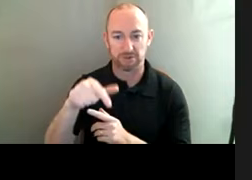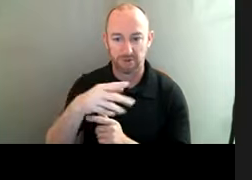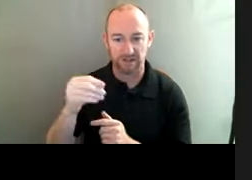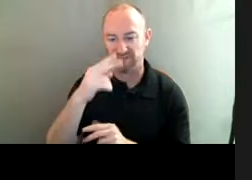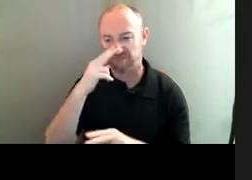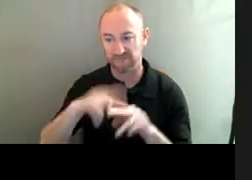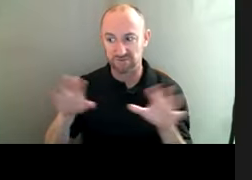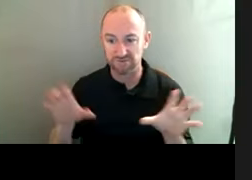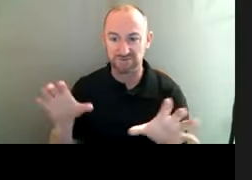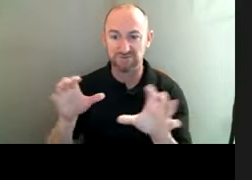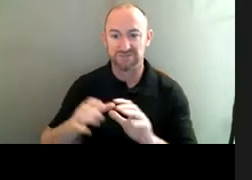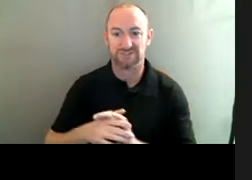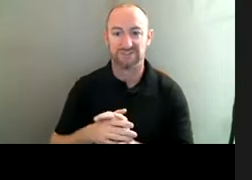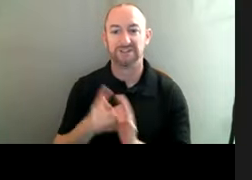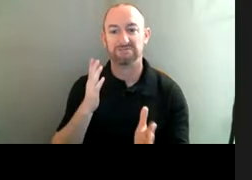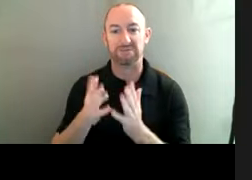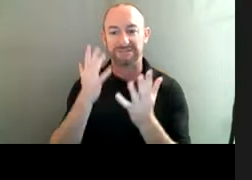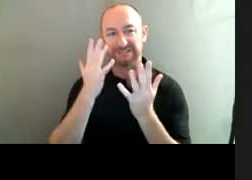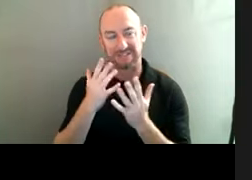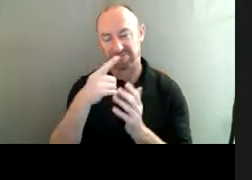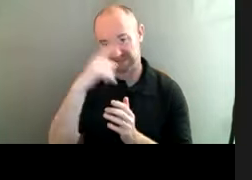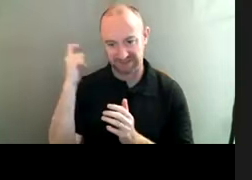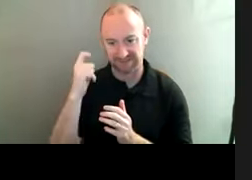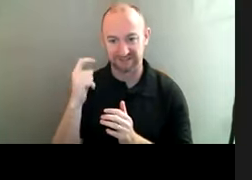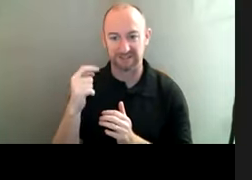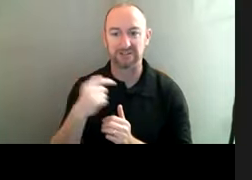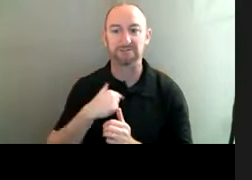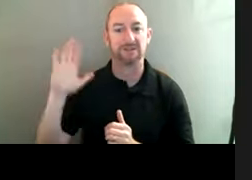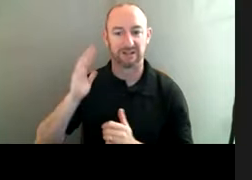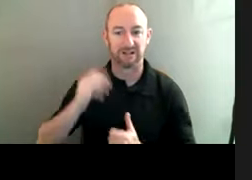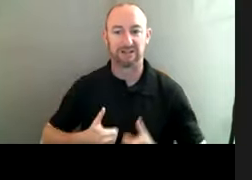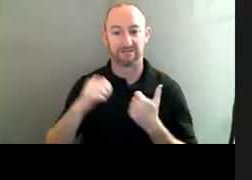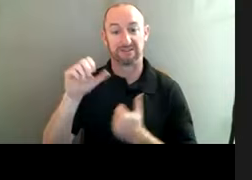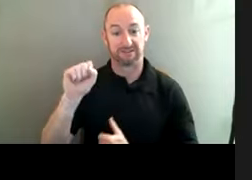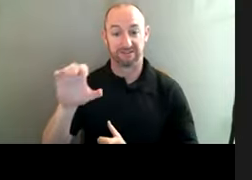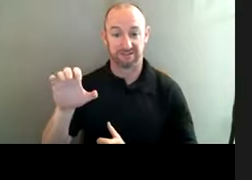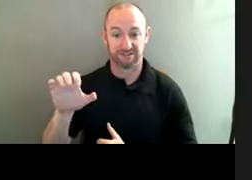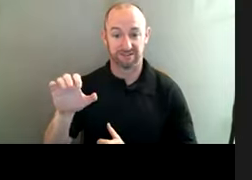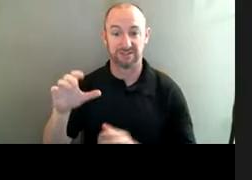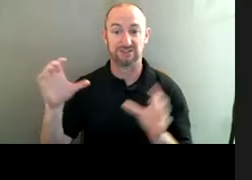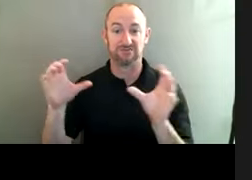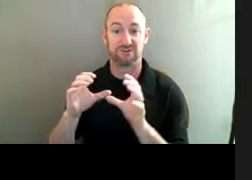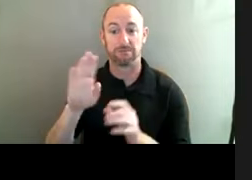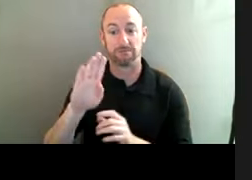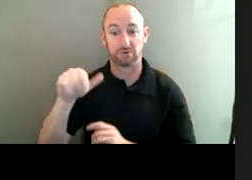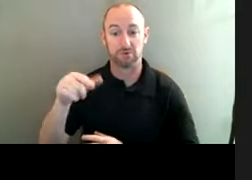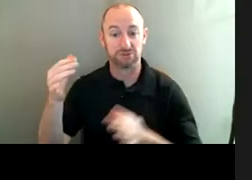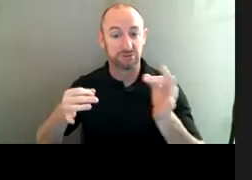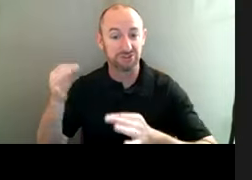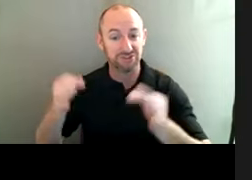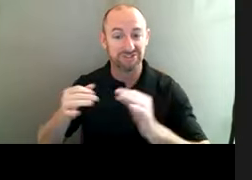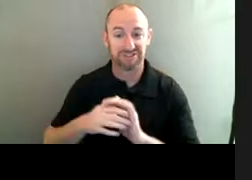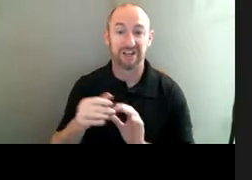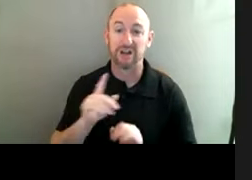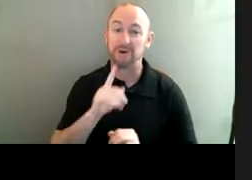fun stuff. And that made me really sad, because as somebody who, I used to live in South Carolina and I was a certified barbecue judge, I